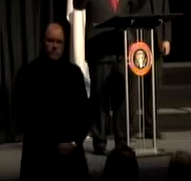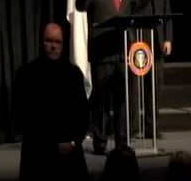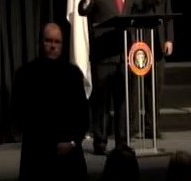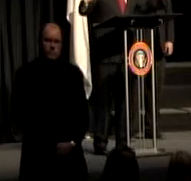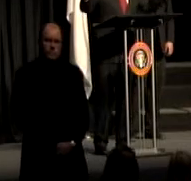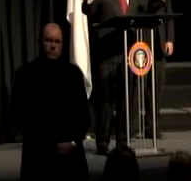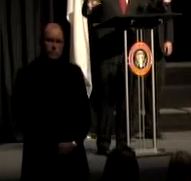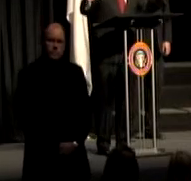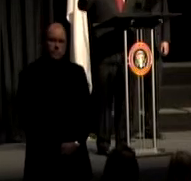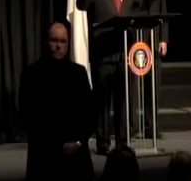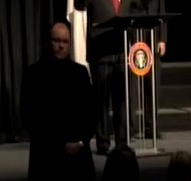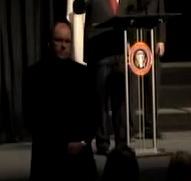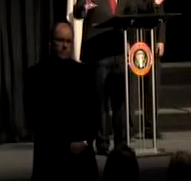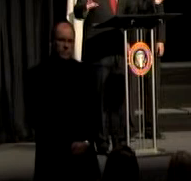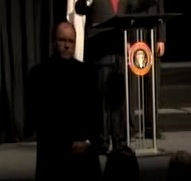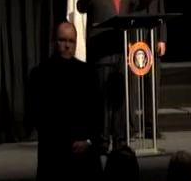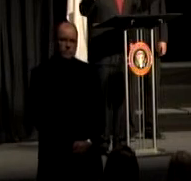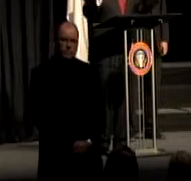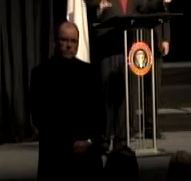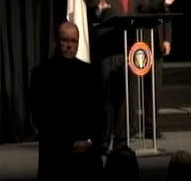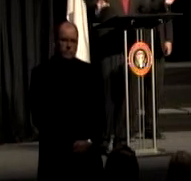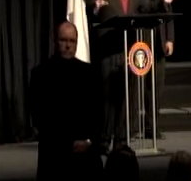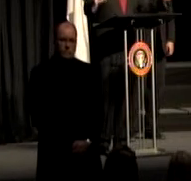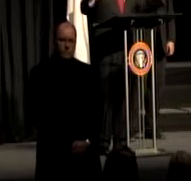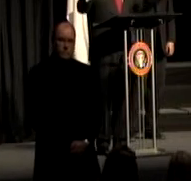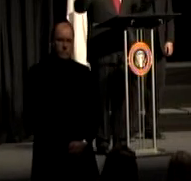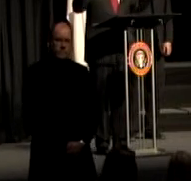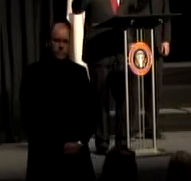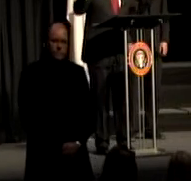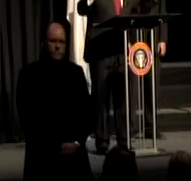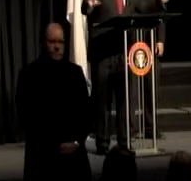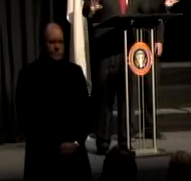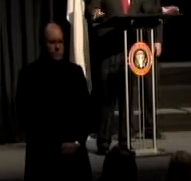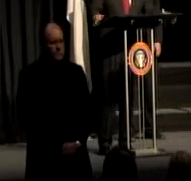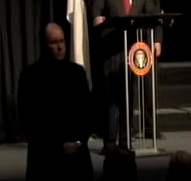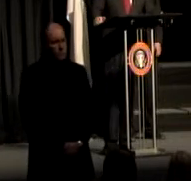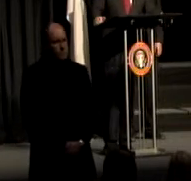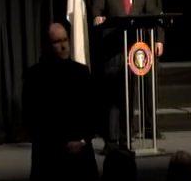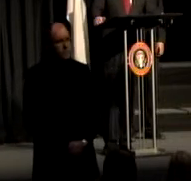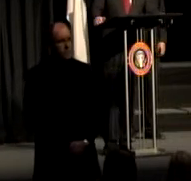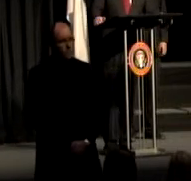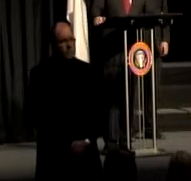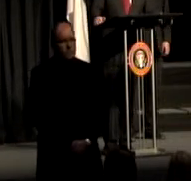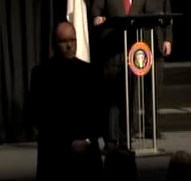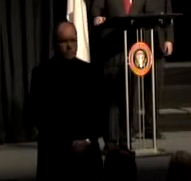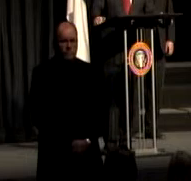allow the lies of Satan to deflect who you truly are and what the purpose of the church is all about